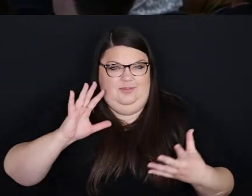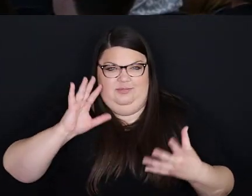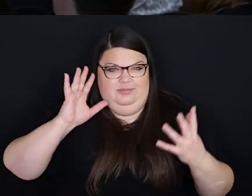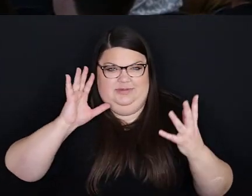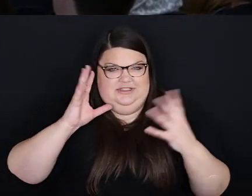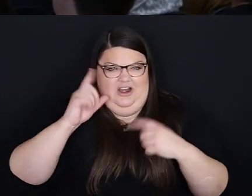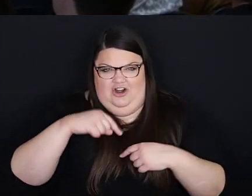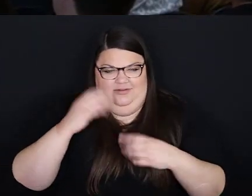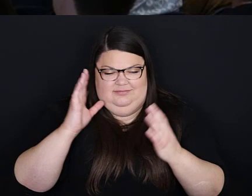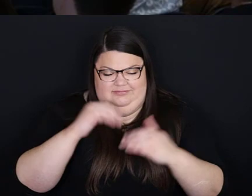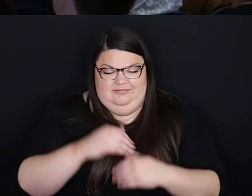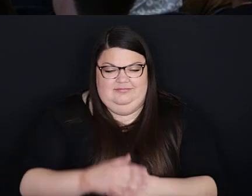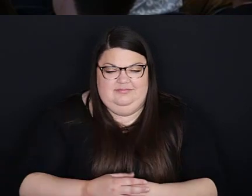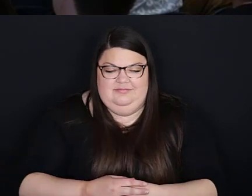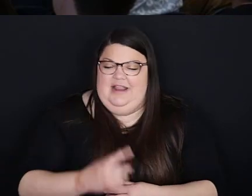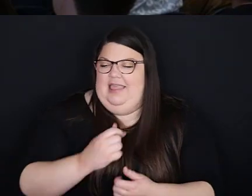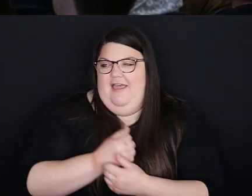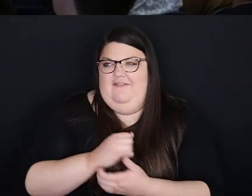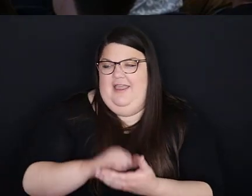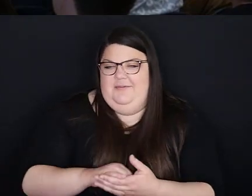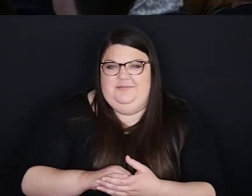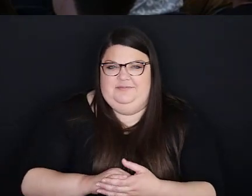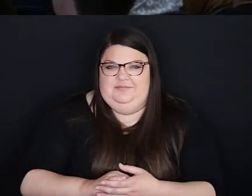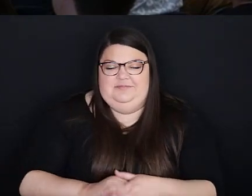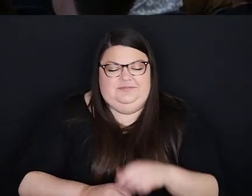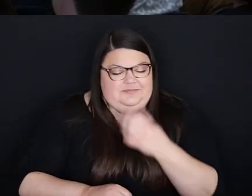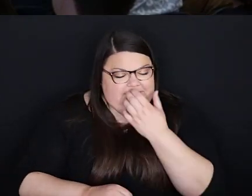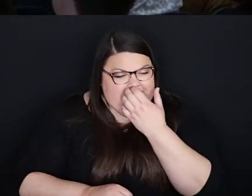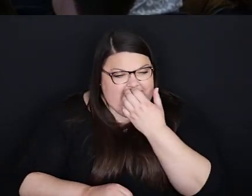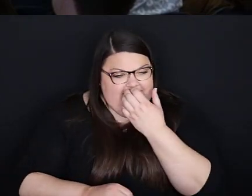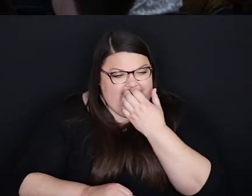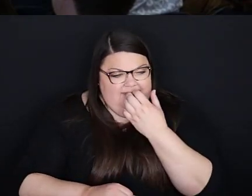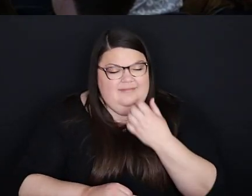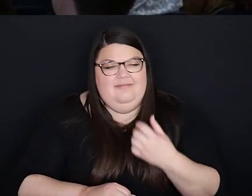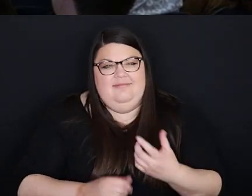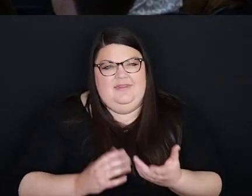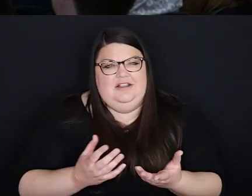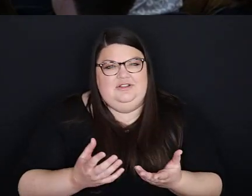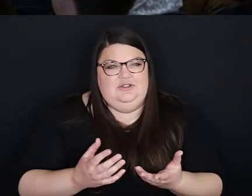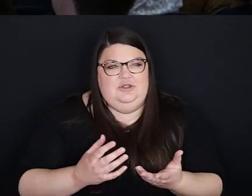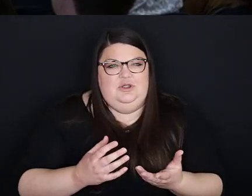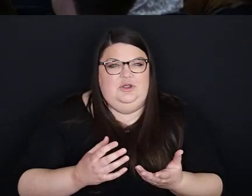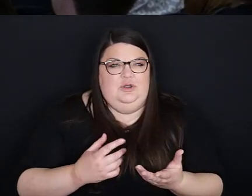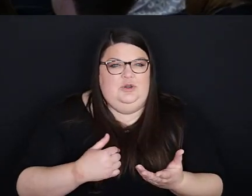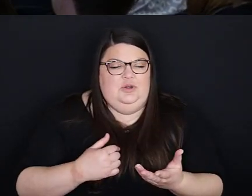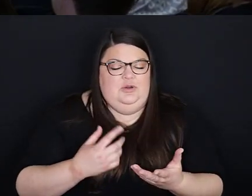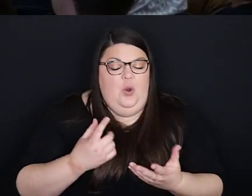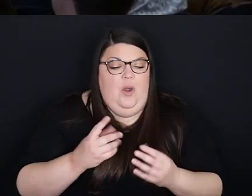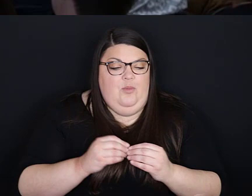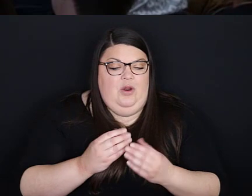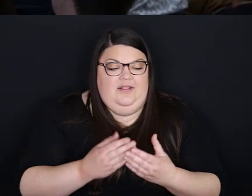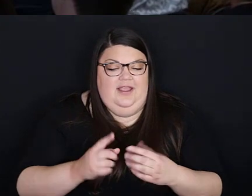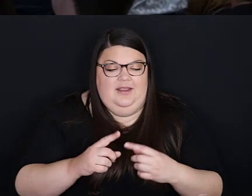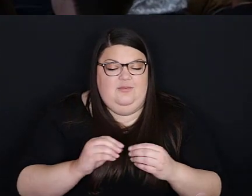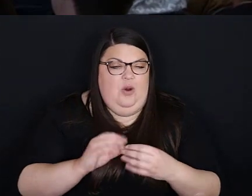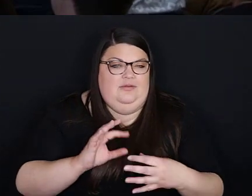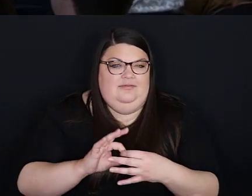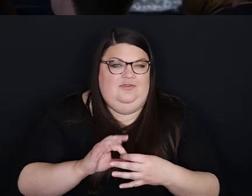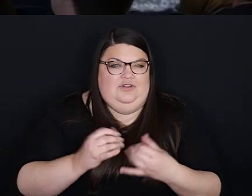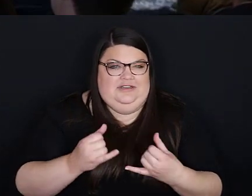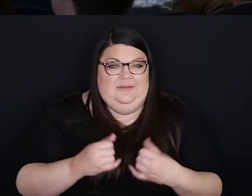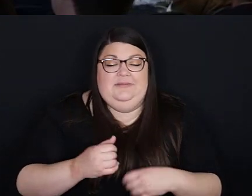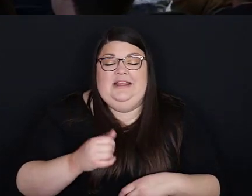really, really love that. And then I want to just end with something a little bit more apropos for our day today.